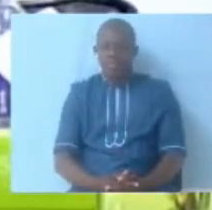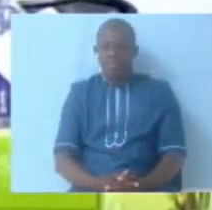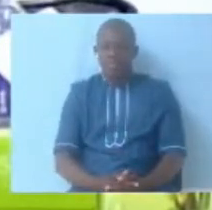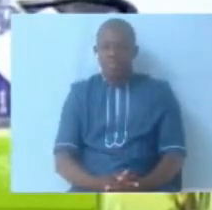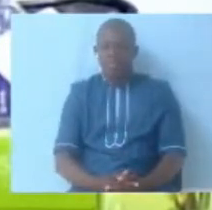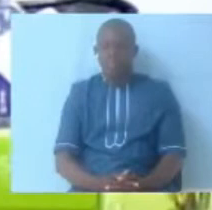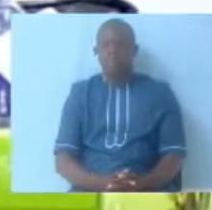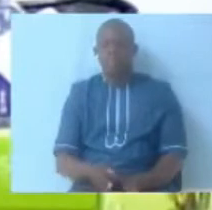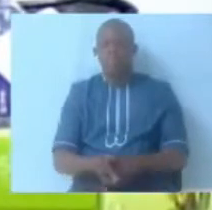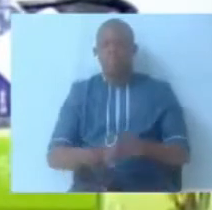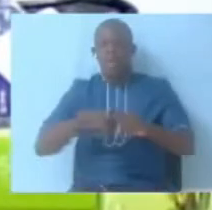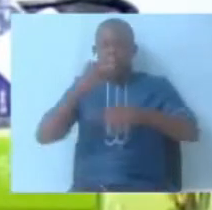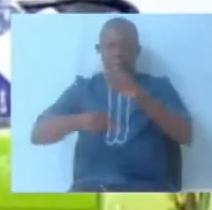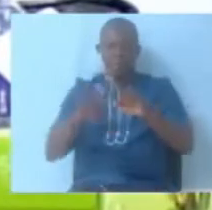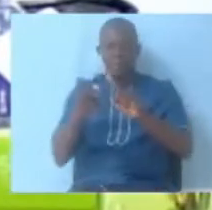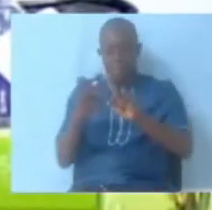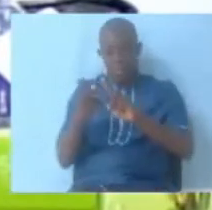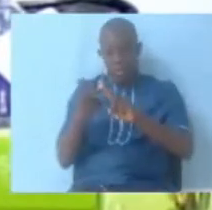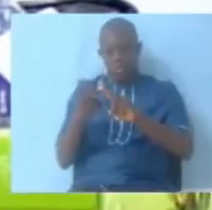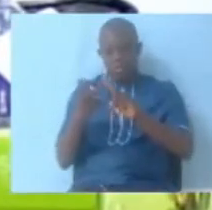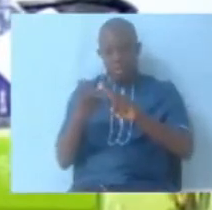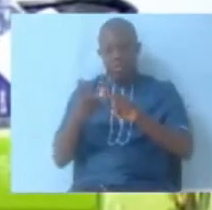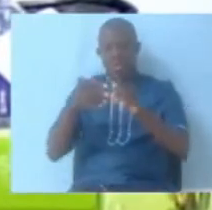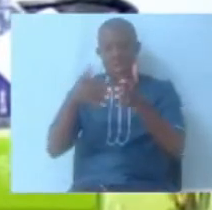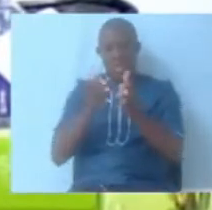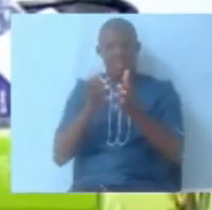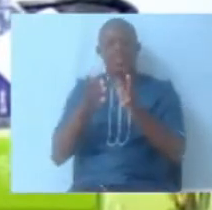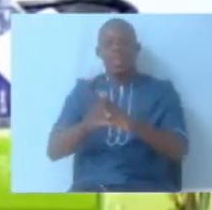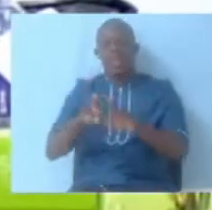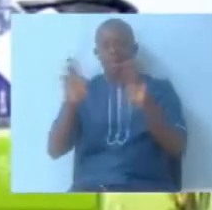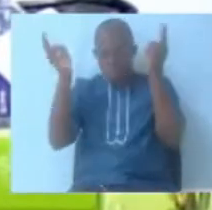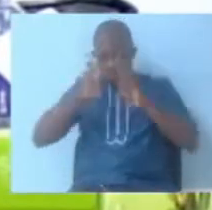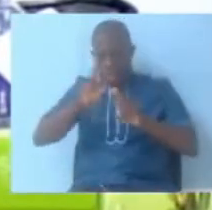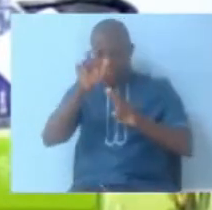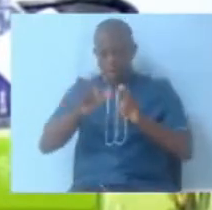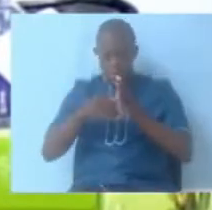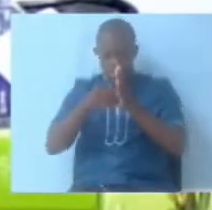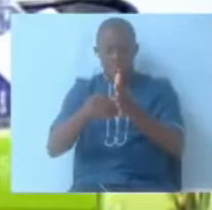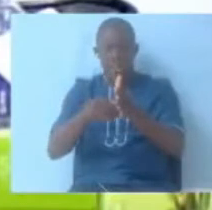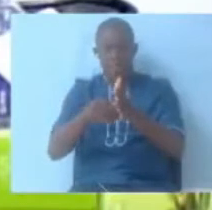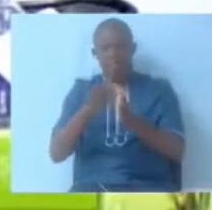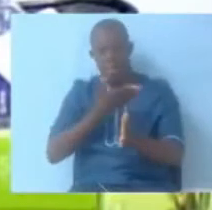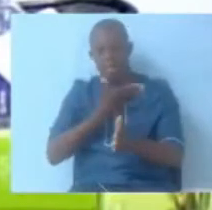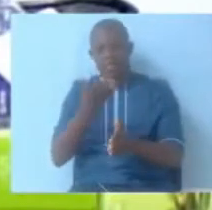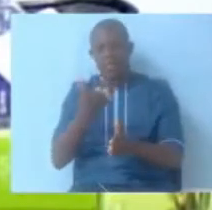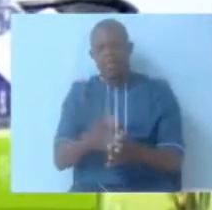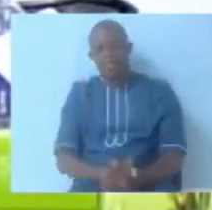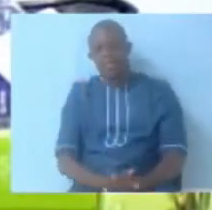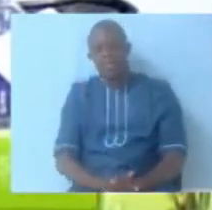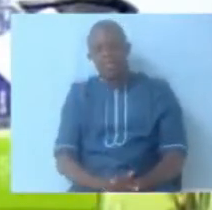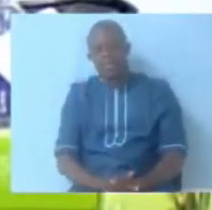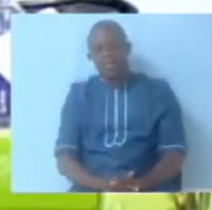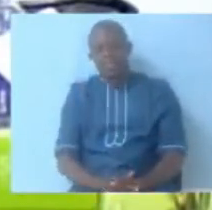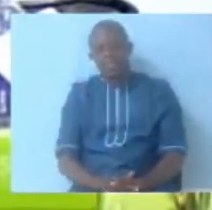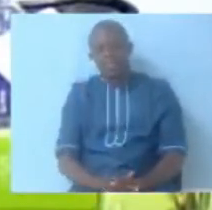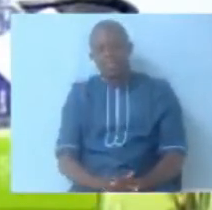the second class magistrates. Ye fanna fulanya soto ye kafo meni second class magistrate wala mkitindir la bunda la lodu